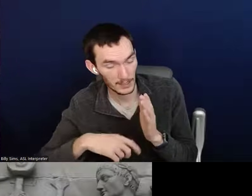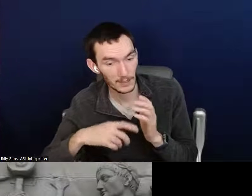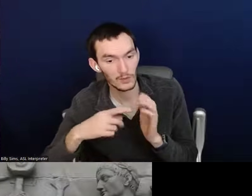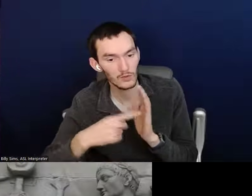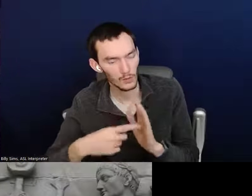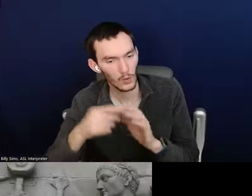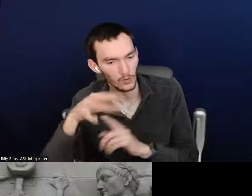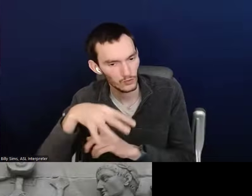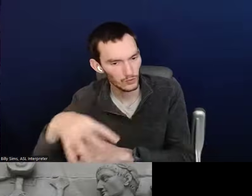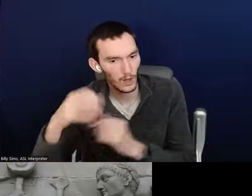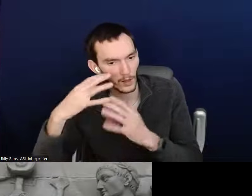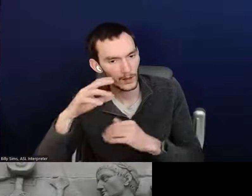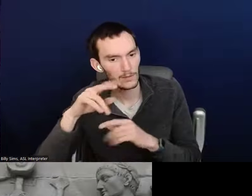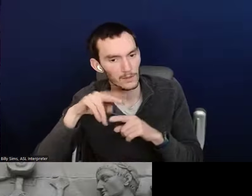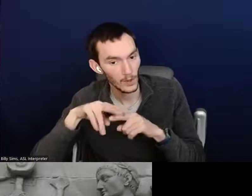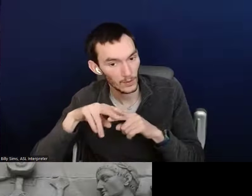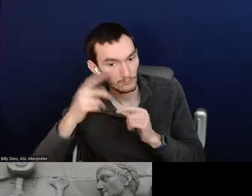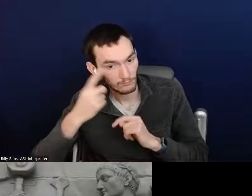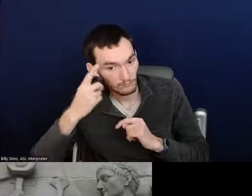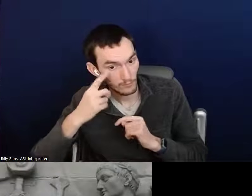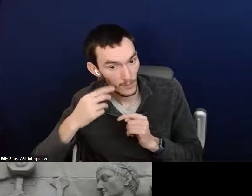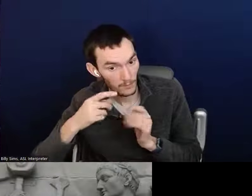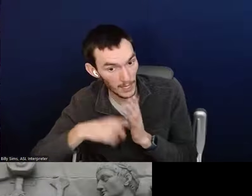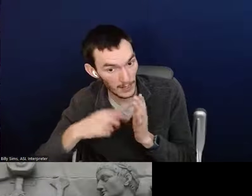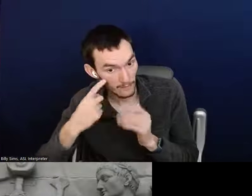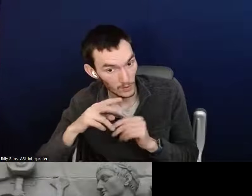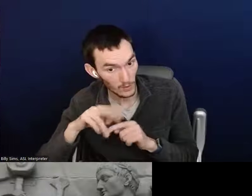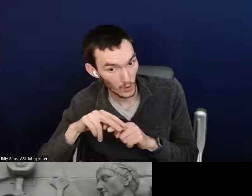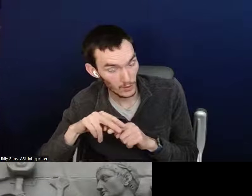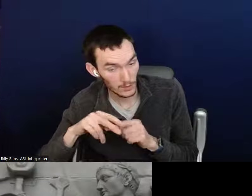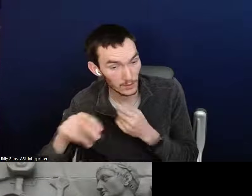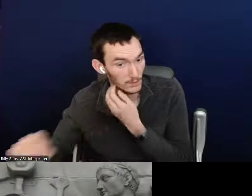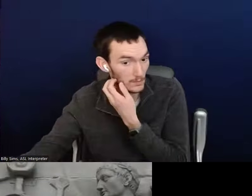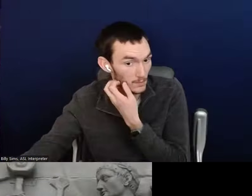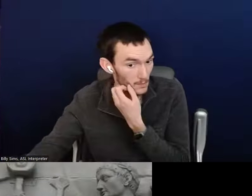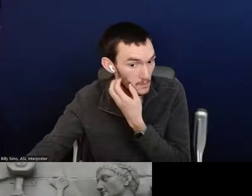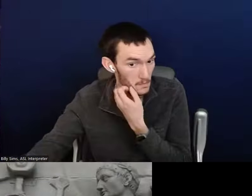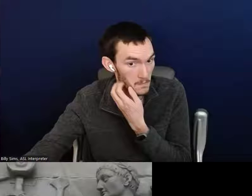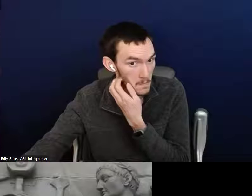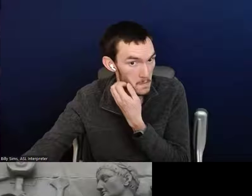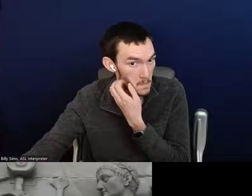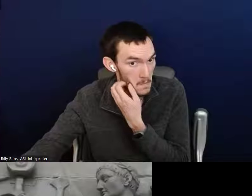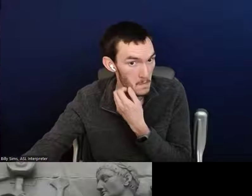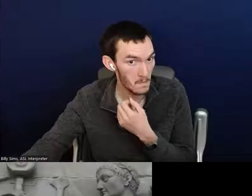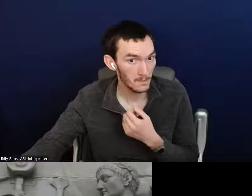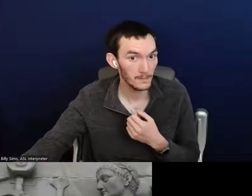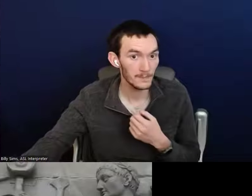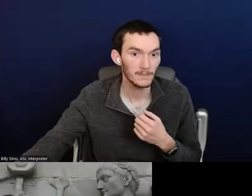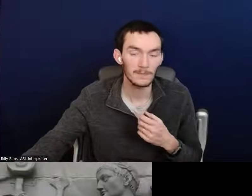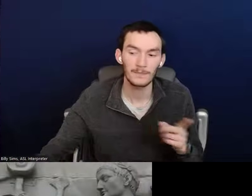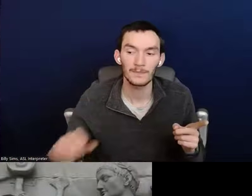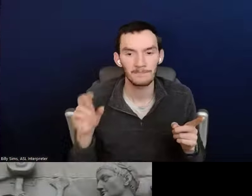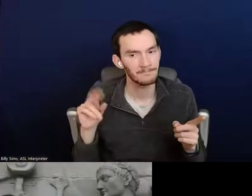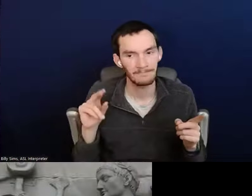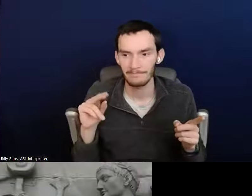that there's a lot of salt. So do you see evidence of salt mining either today or in the past? No, so